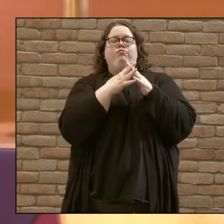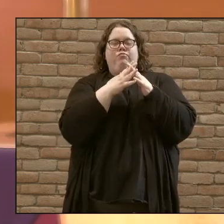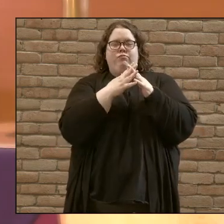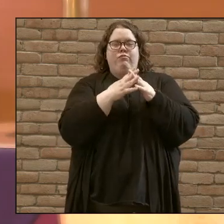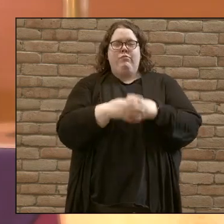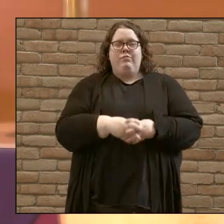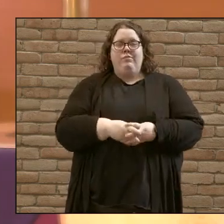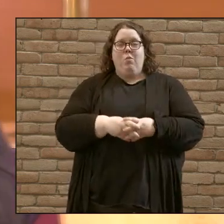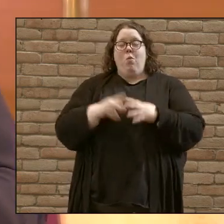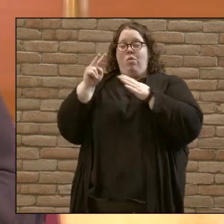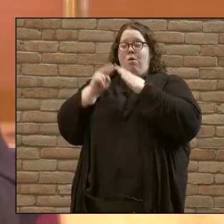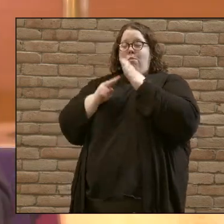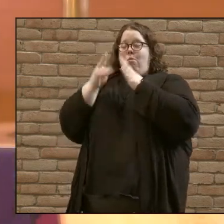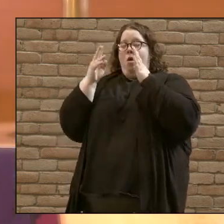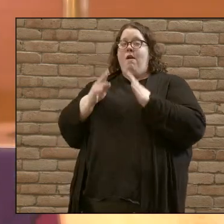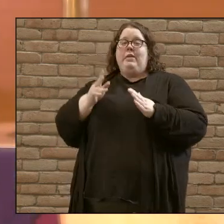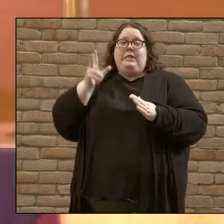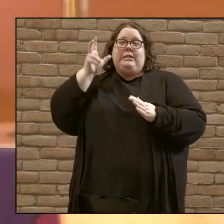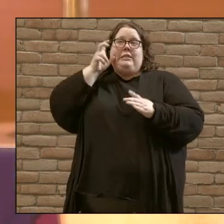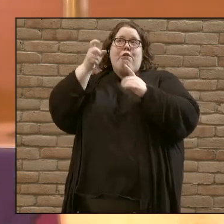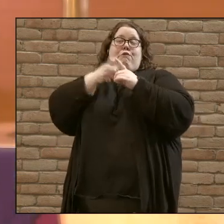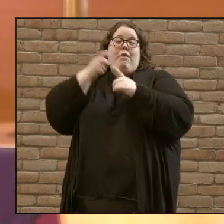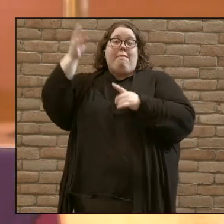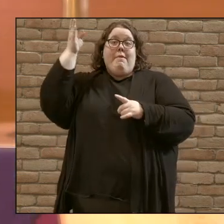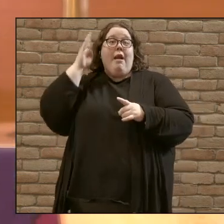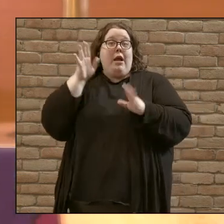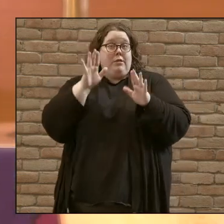God, they would hear, are you tracking me?